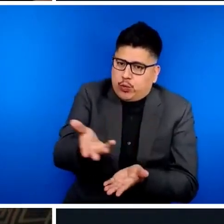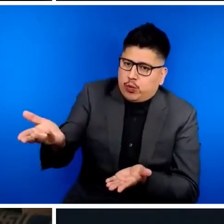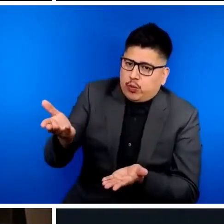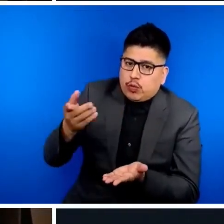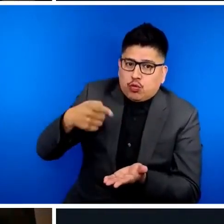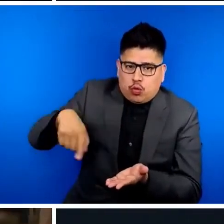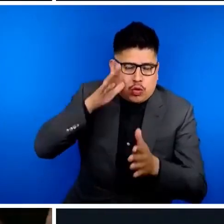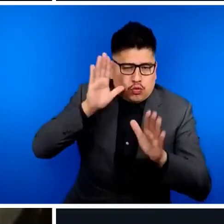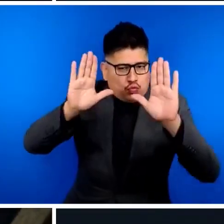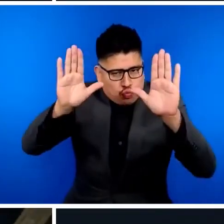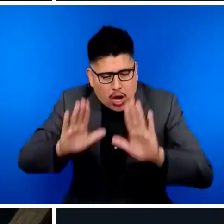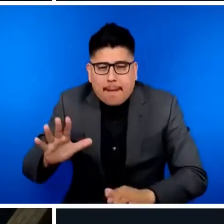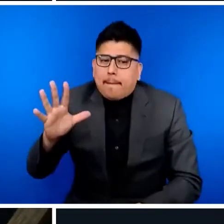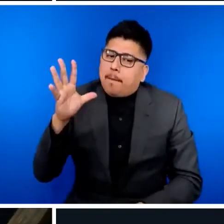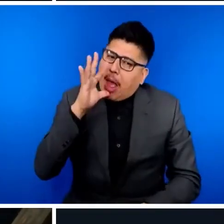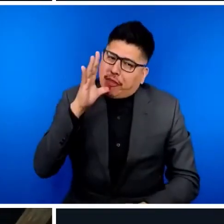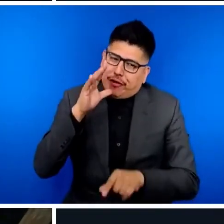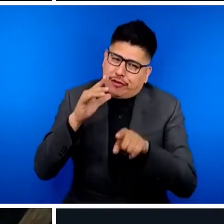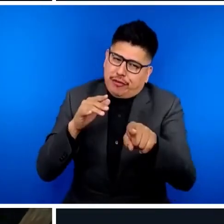mom.